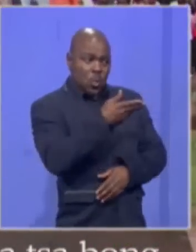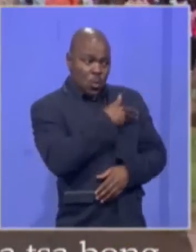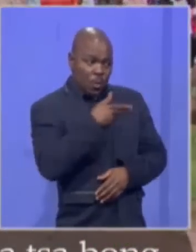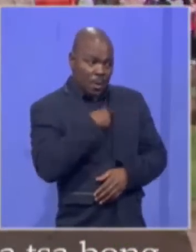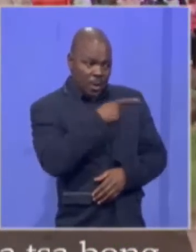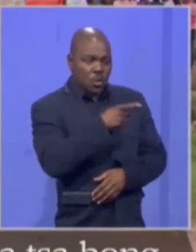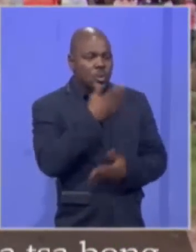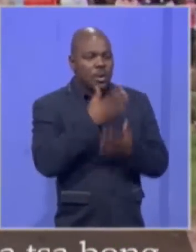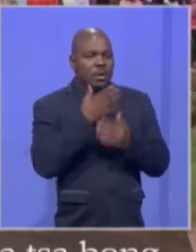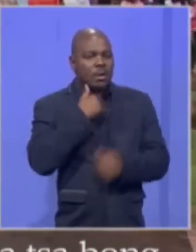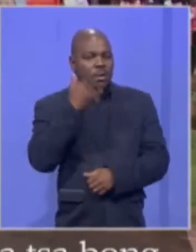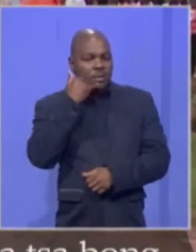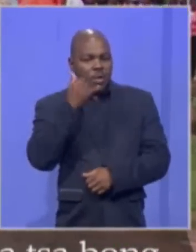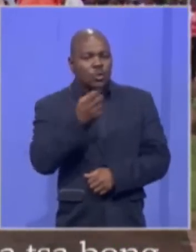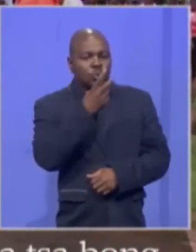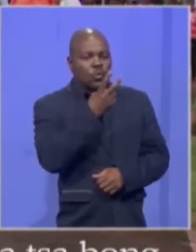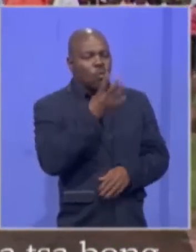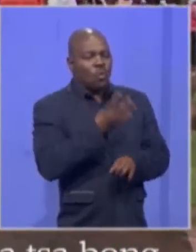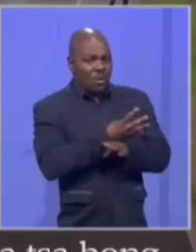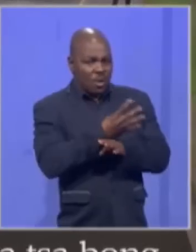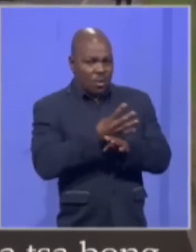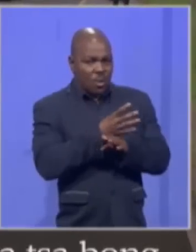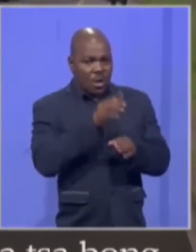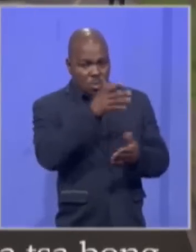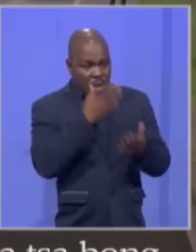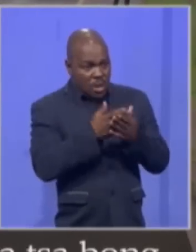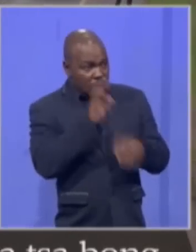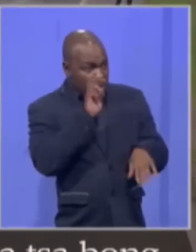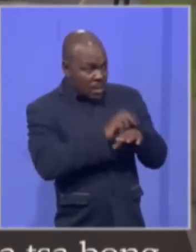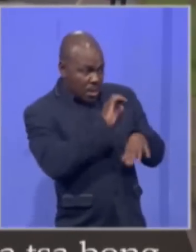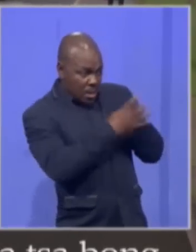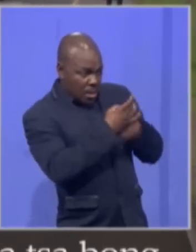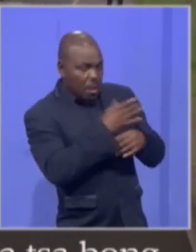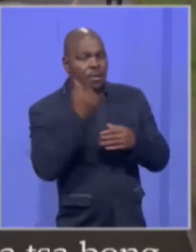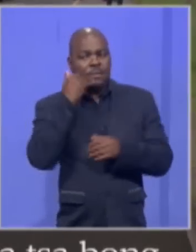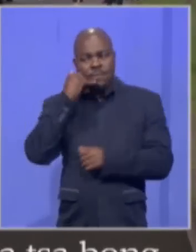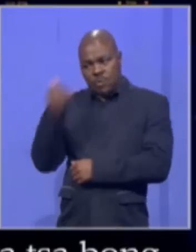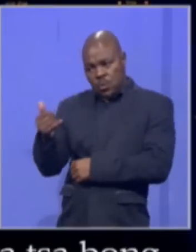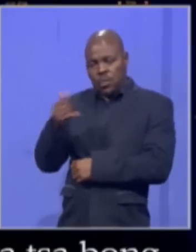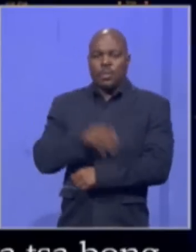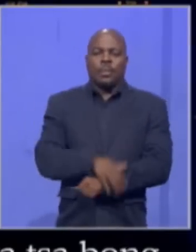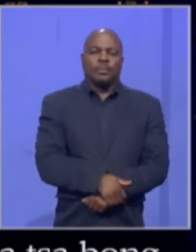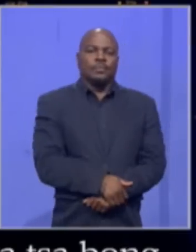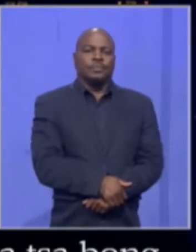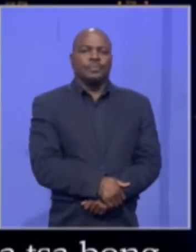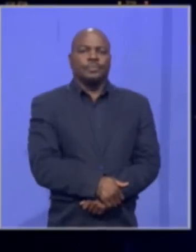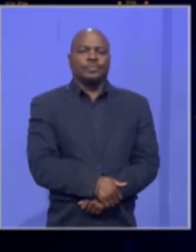dihora tse 24 ha ba hloka kalafo ya ho thojwa maikutlo.